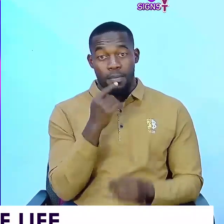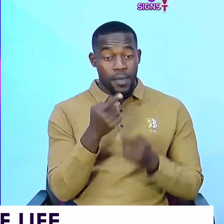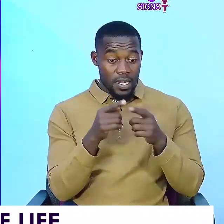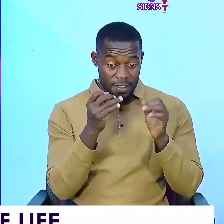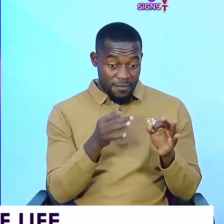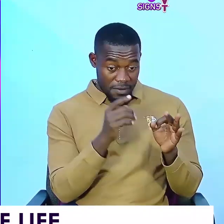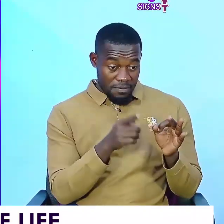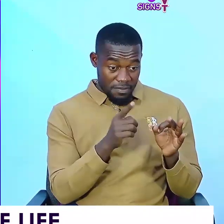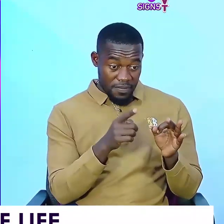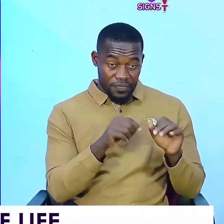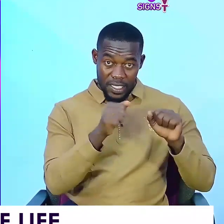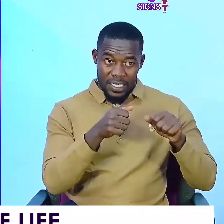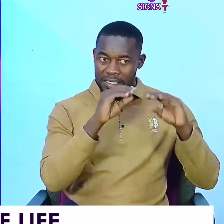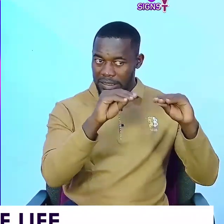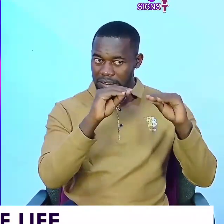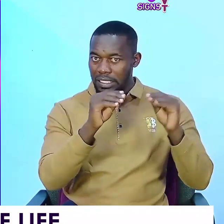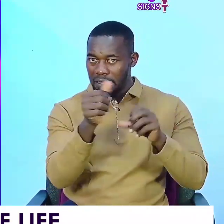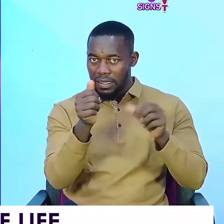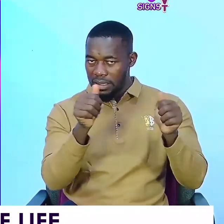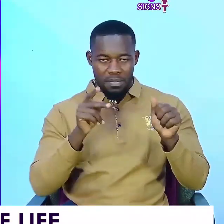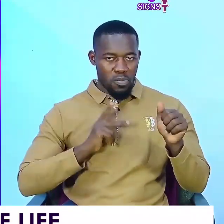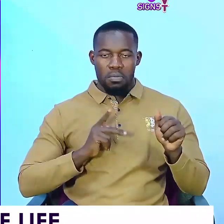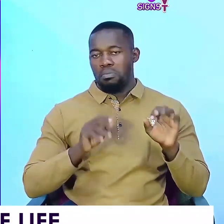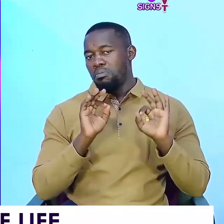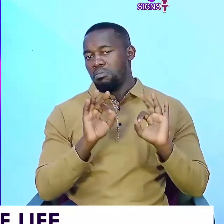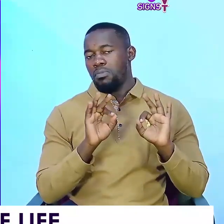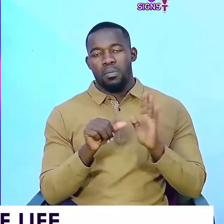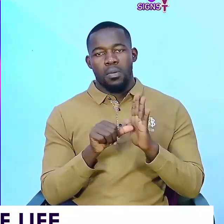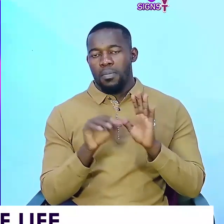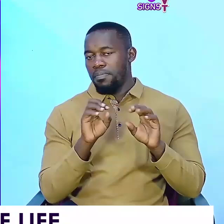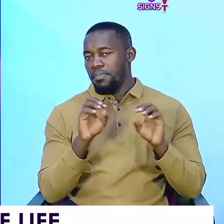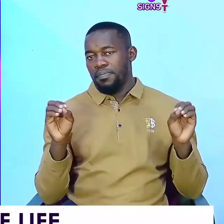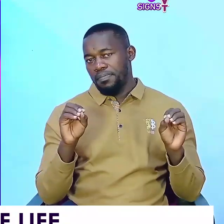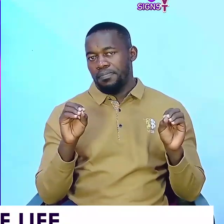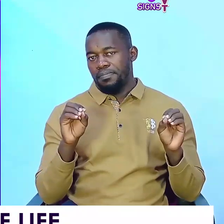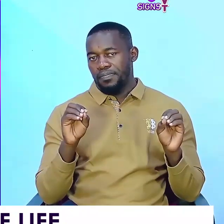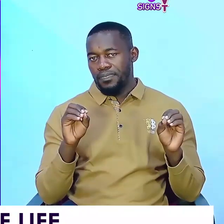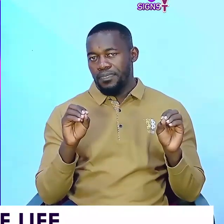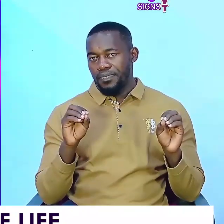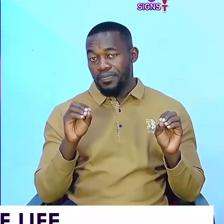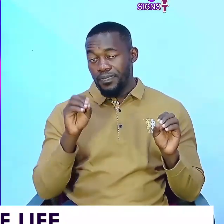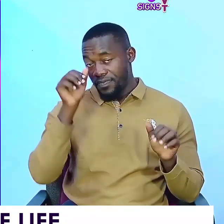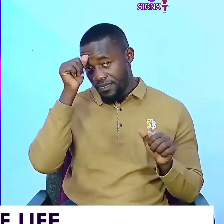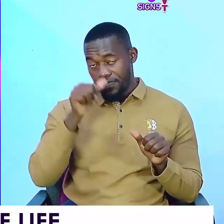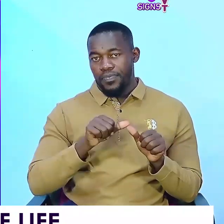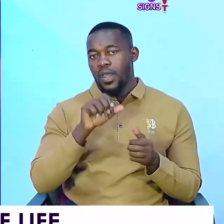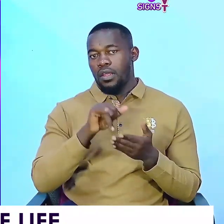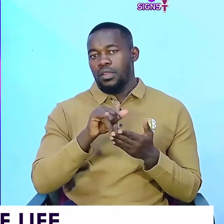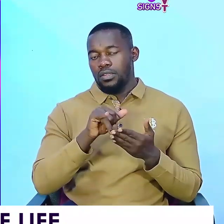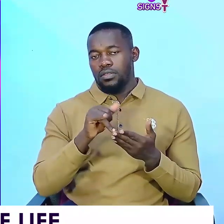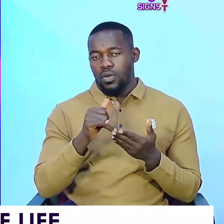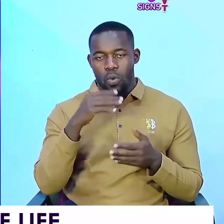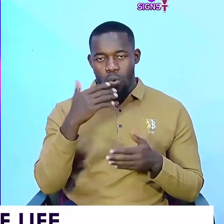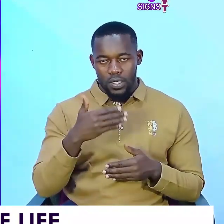other relationships, well and good, provided you're sieving it and you're considerate of your partner so that you do not divert informations that are